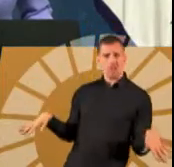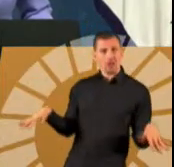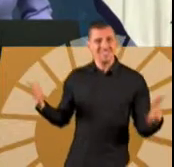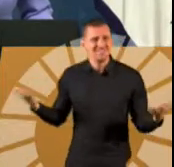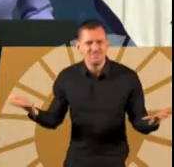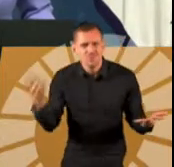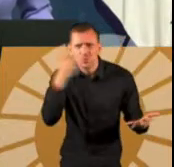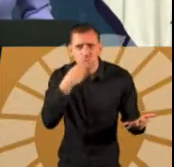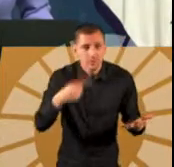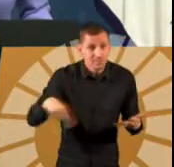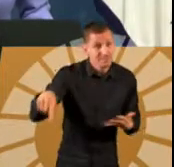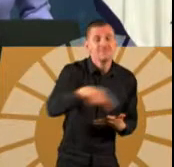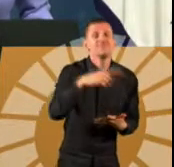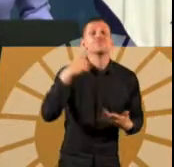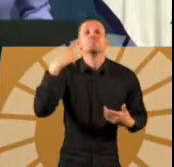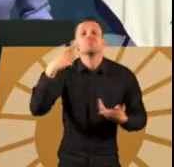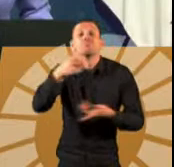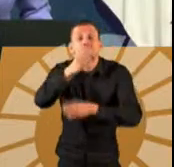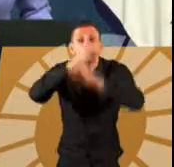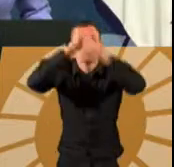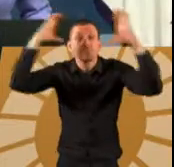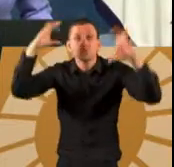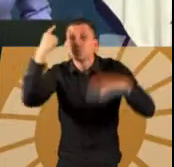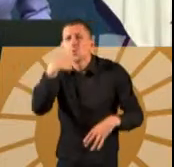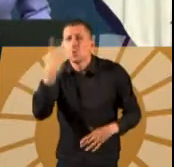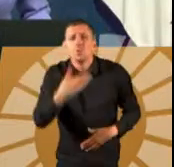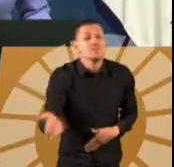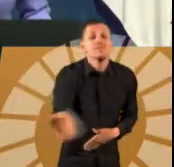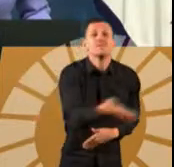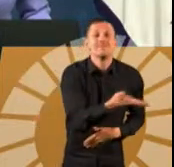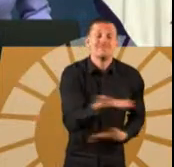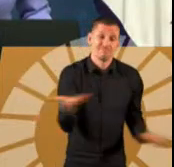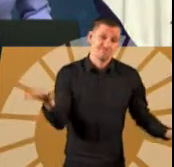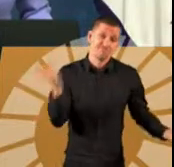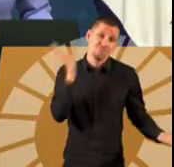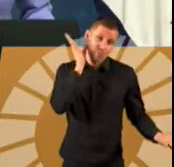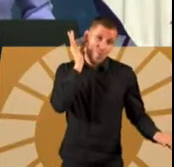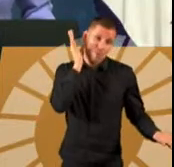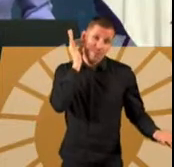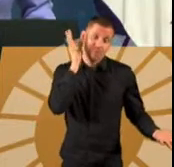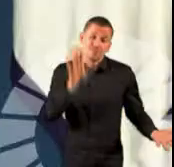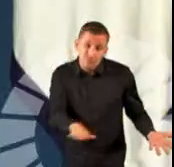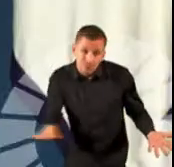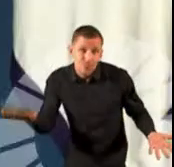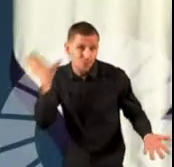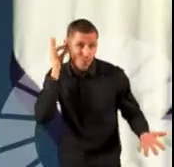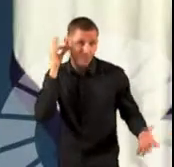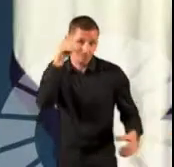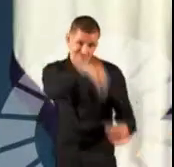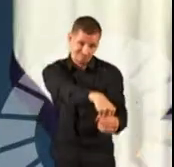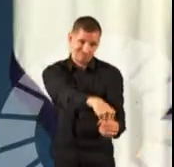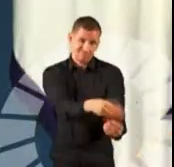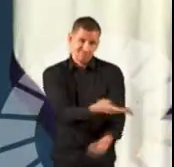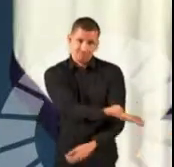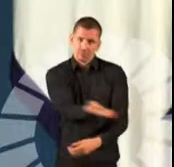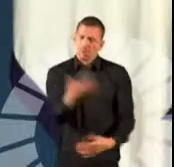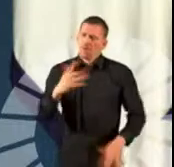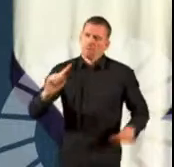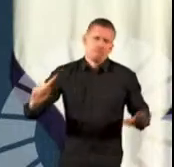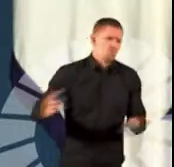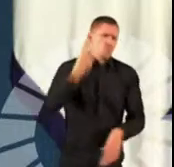Well, women and girls are among those who suffer. At the G7 summit just weeks